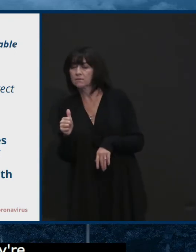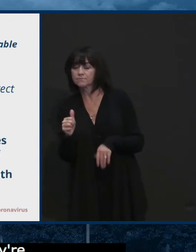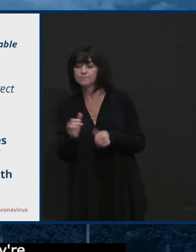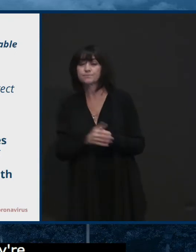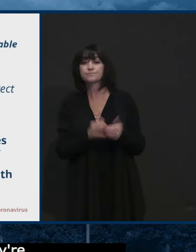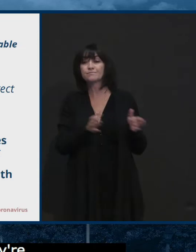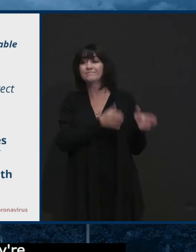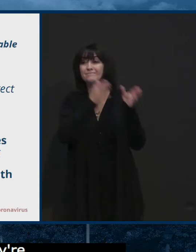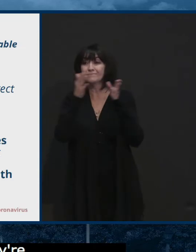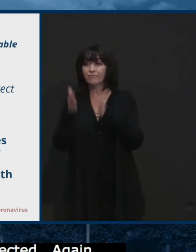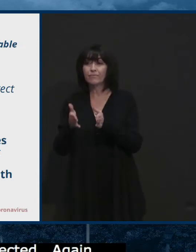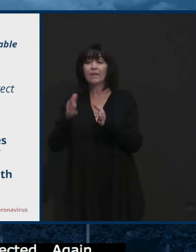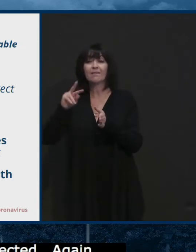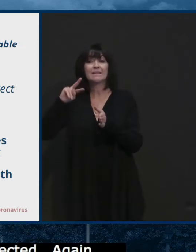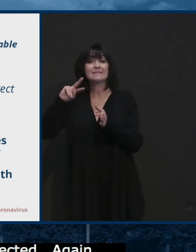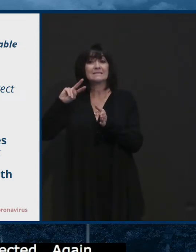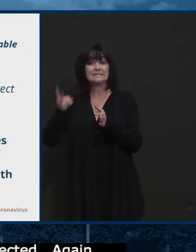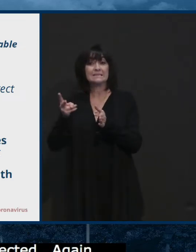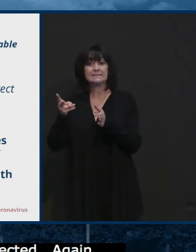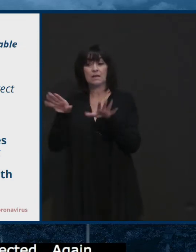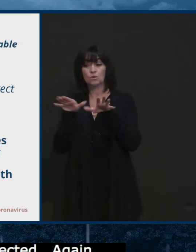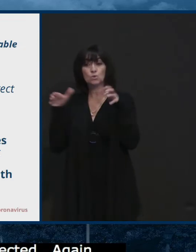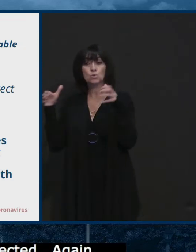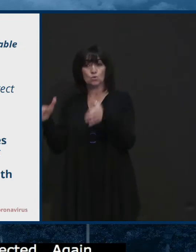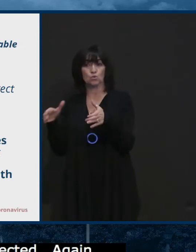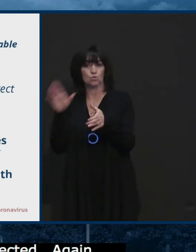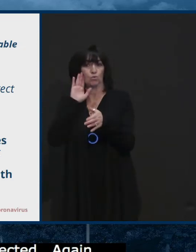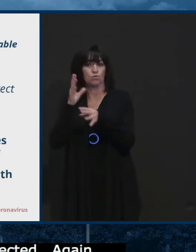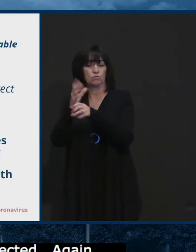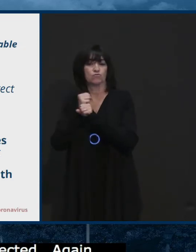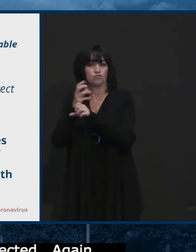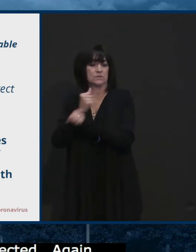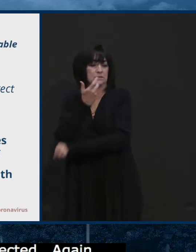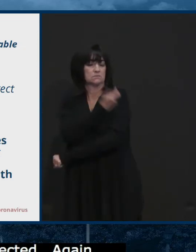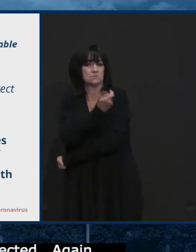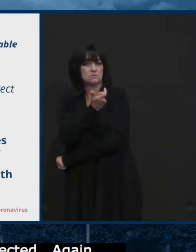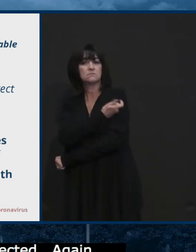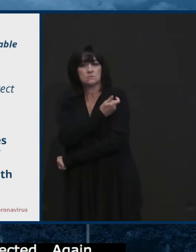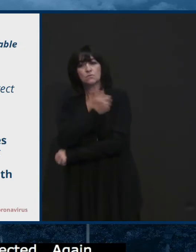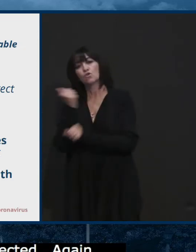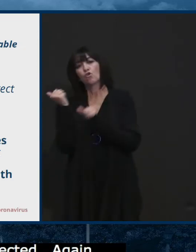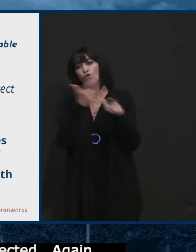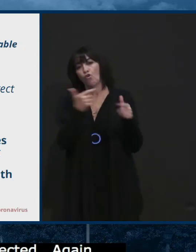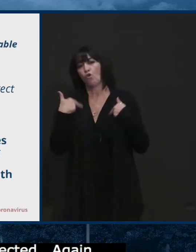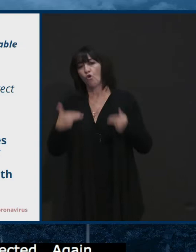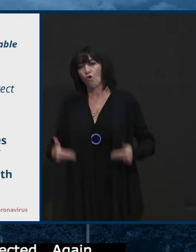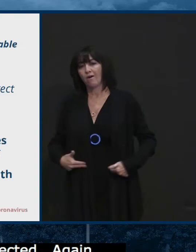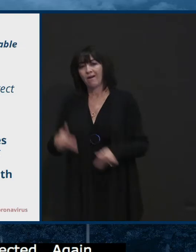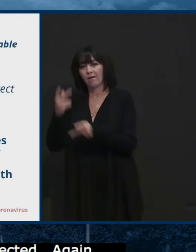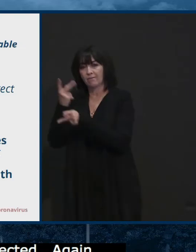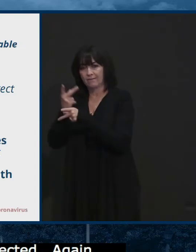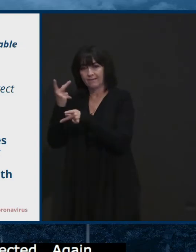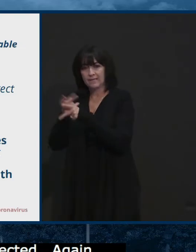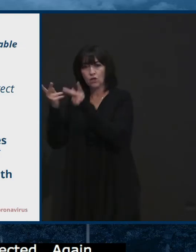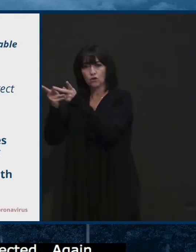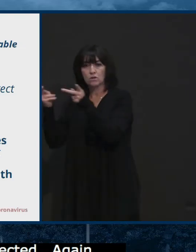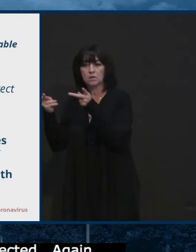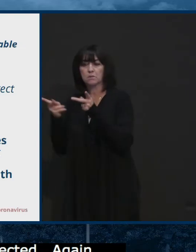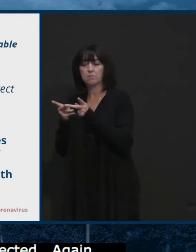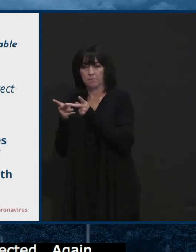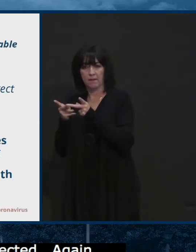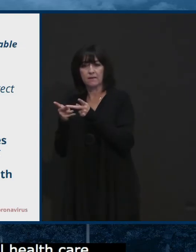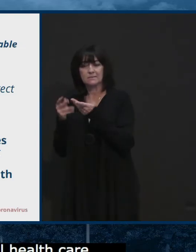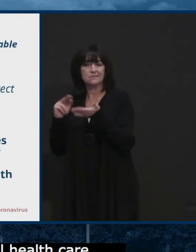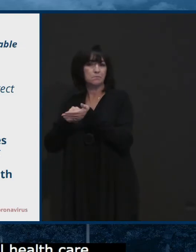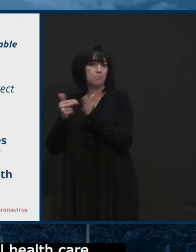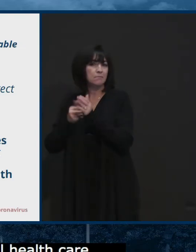priority individuals include high-risk workers in all healthcare facilities not covered in 1A, so that would be primary care